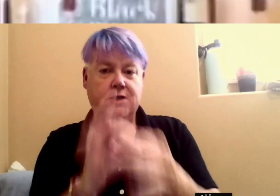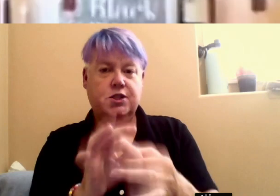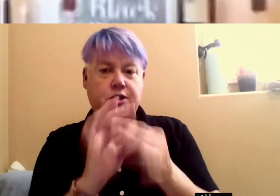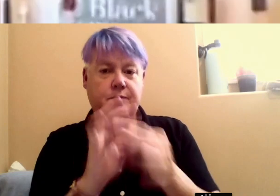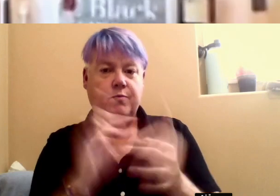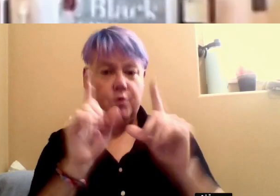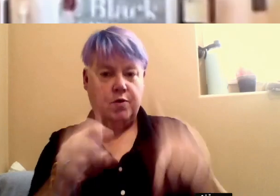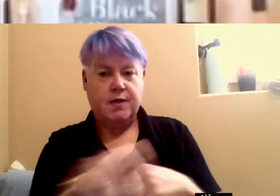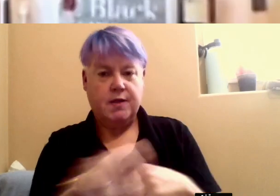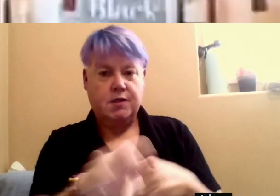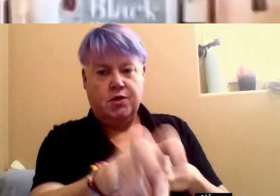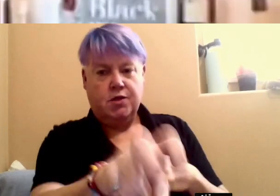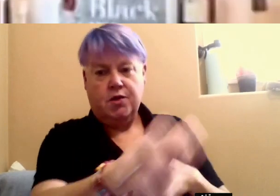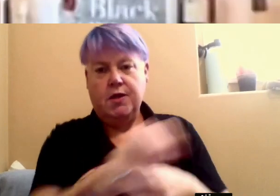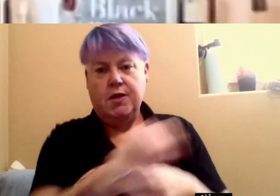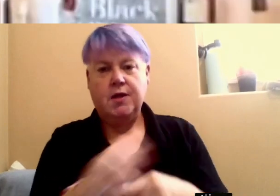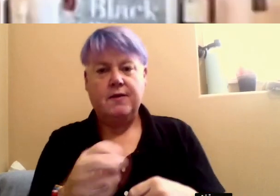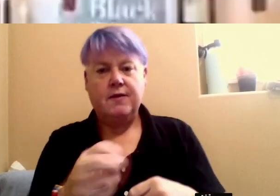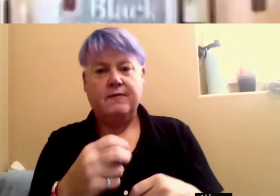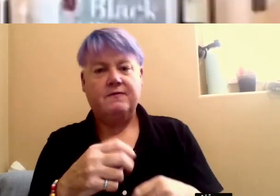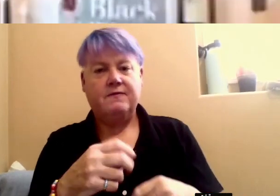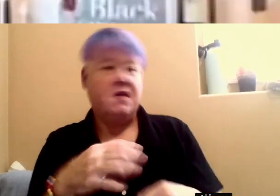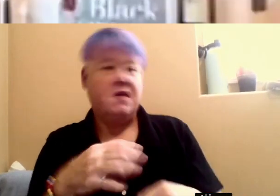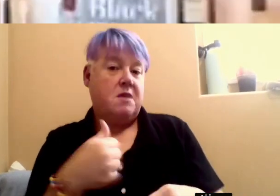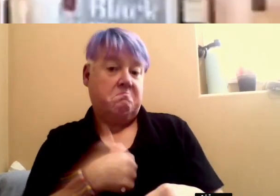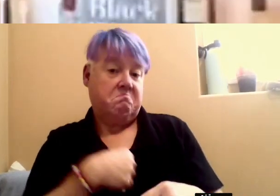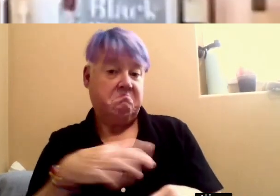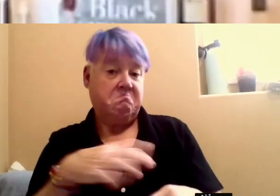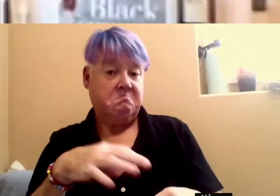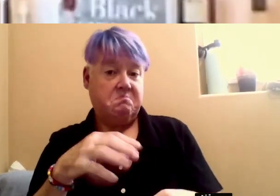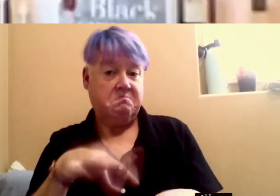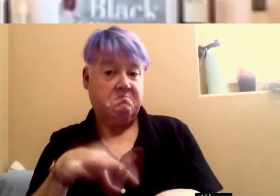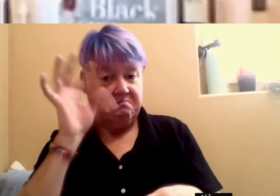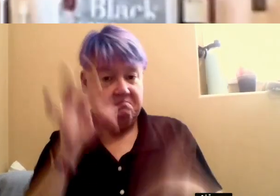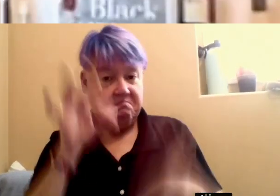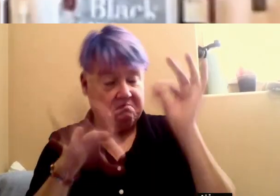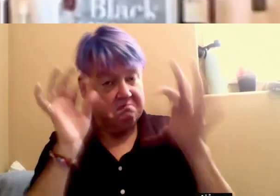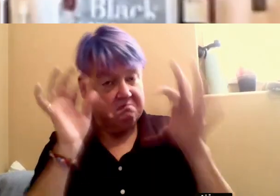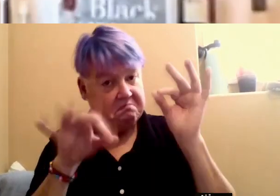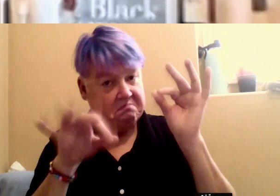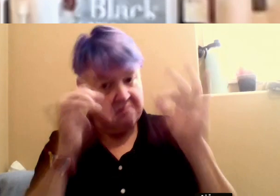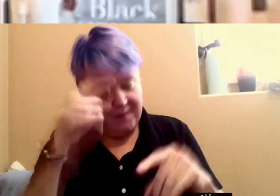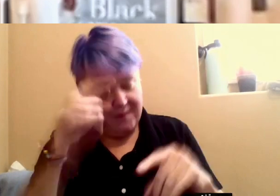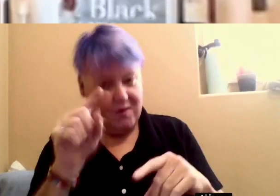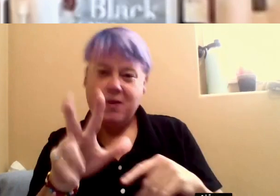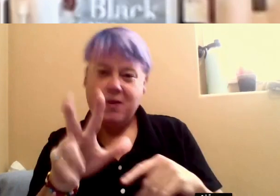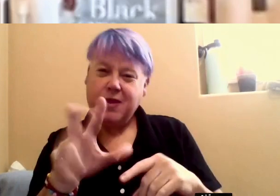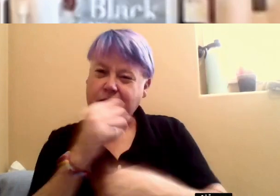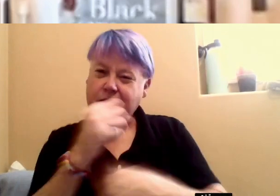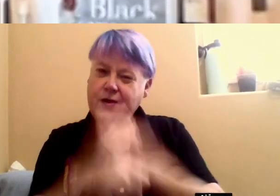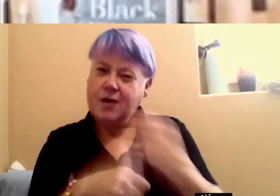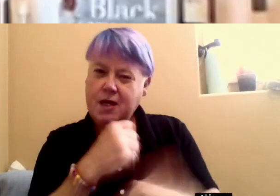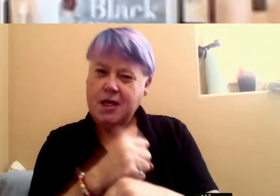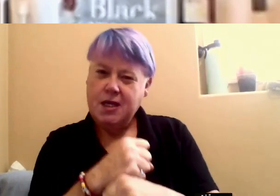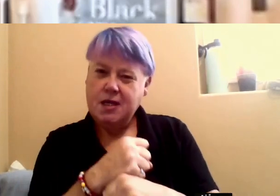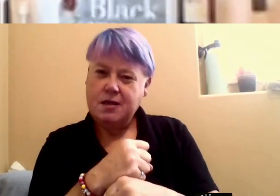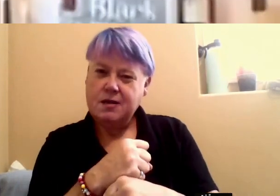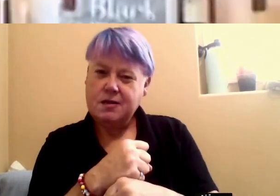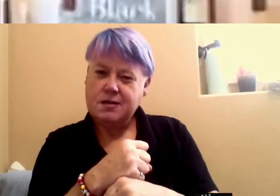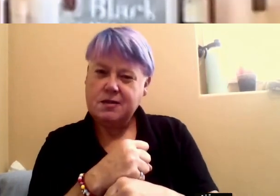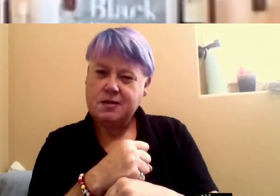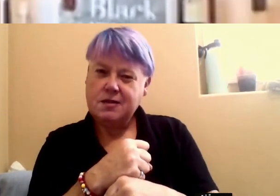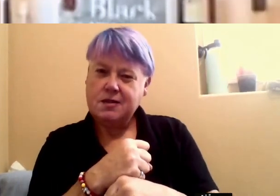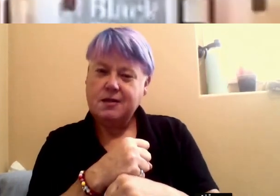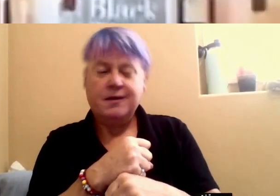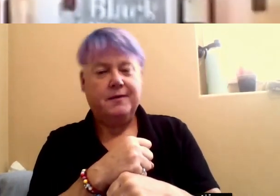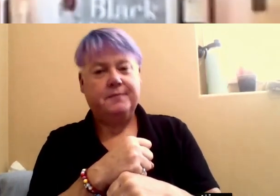of self-discovery for, I want to say, about 30 years. And when